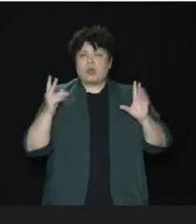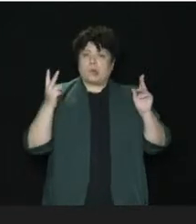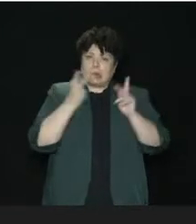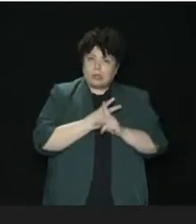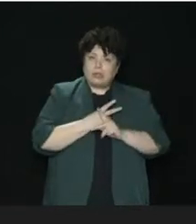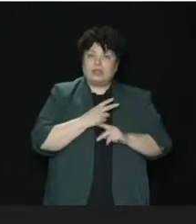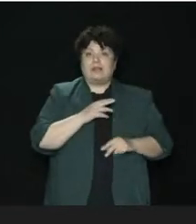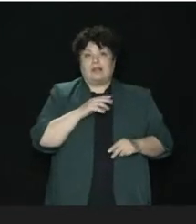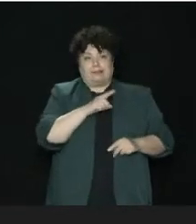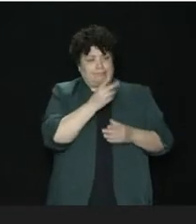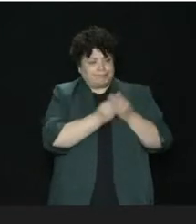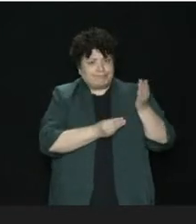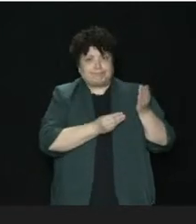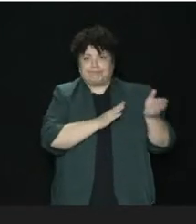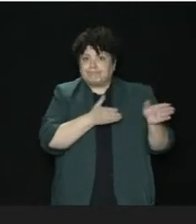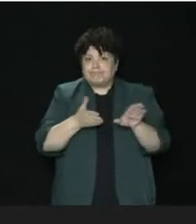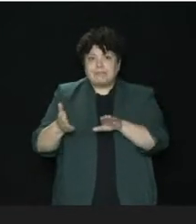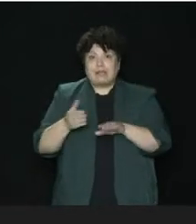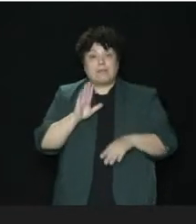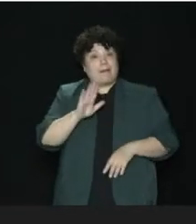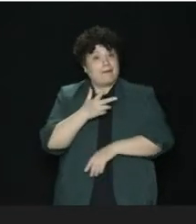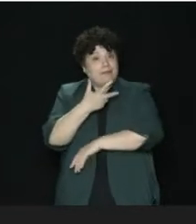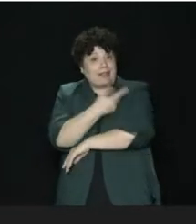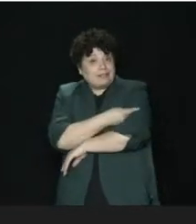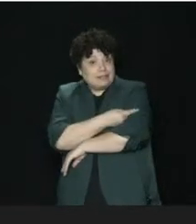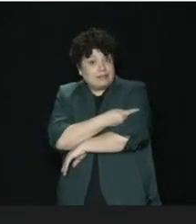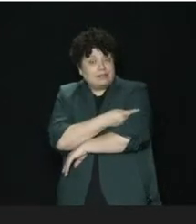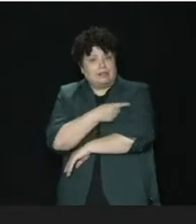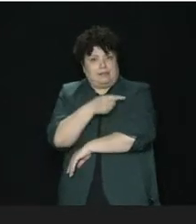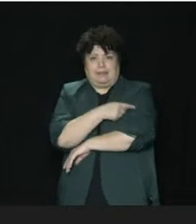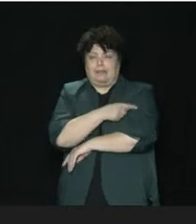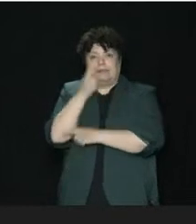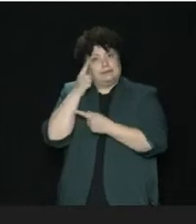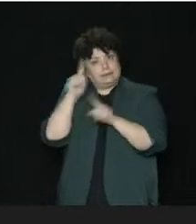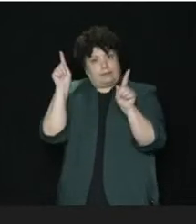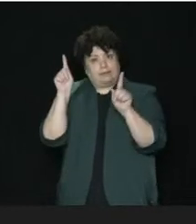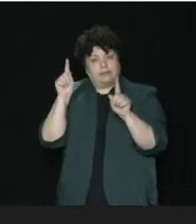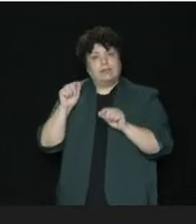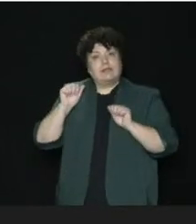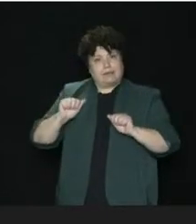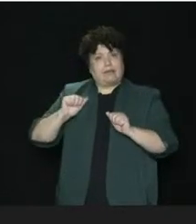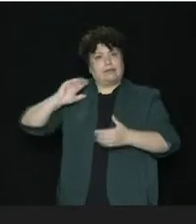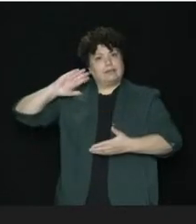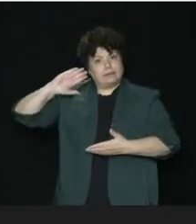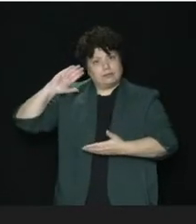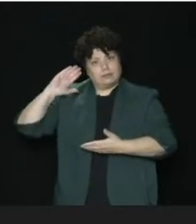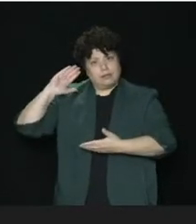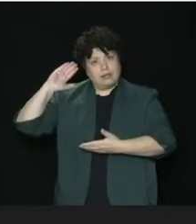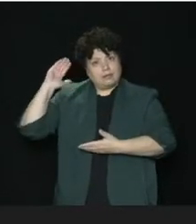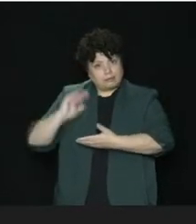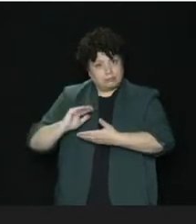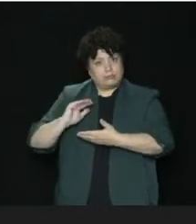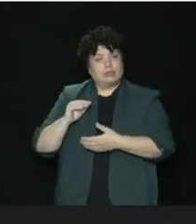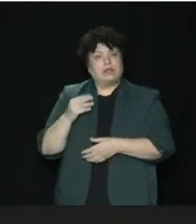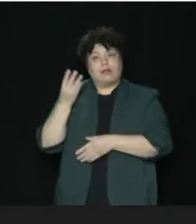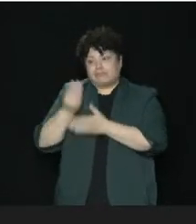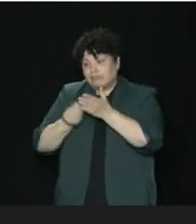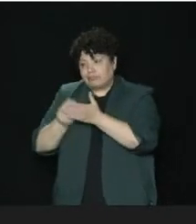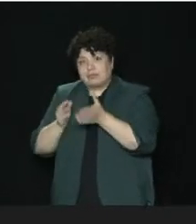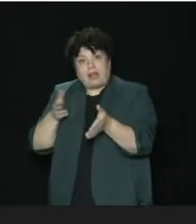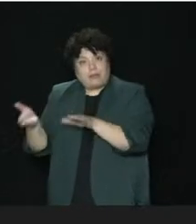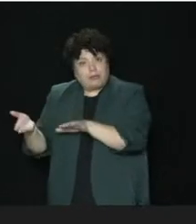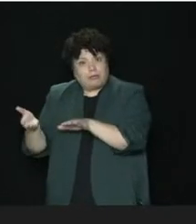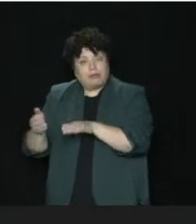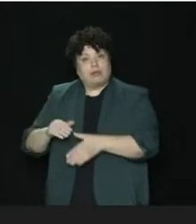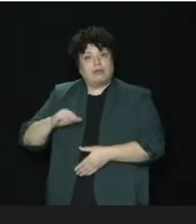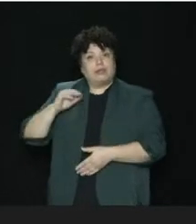vaccines are one of the key tools to reduce the deaths and the